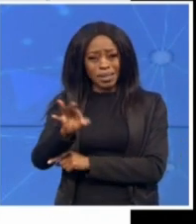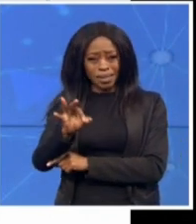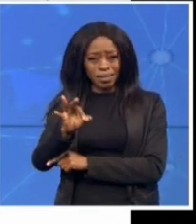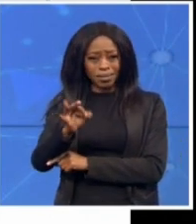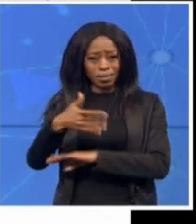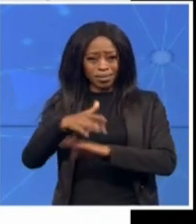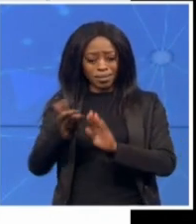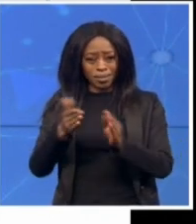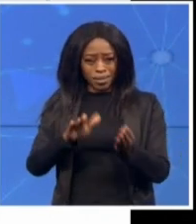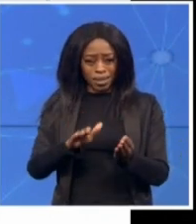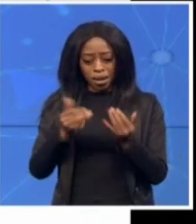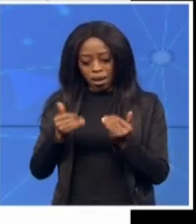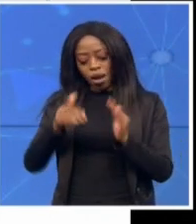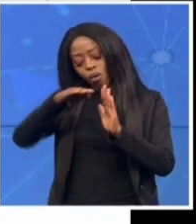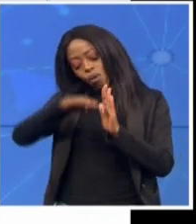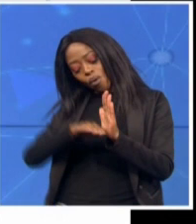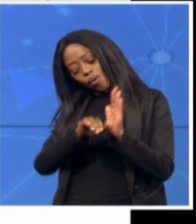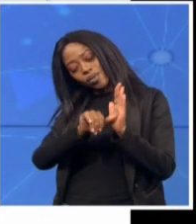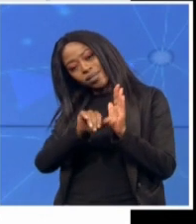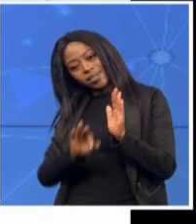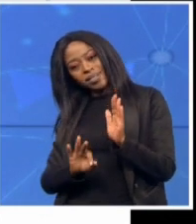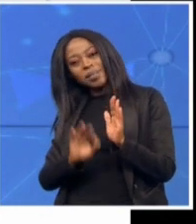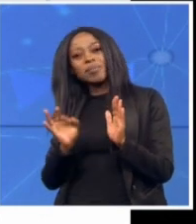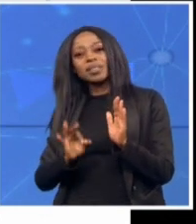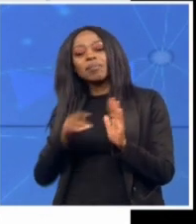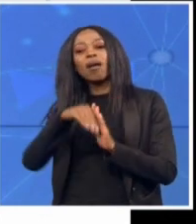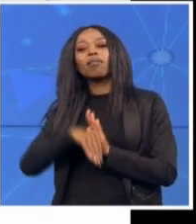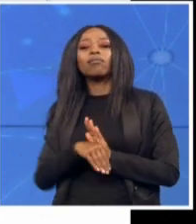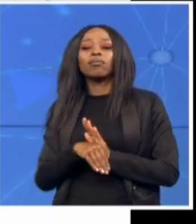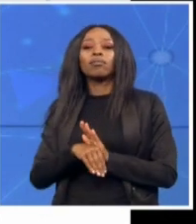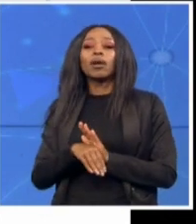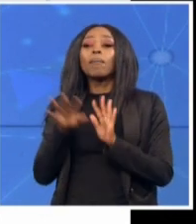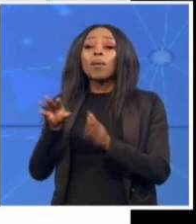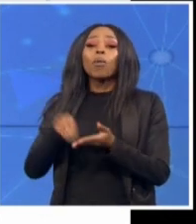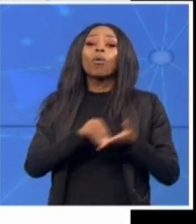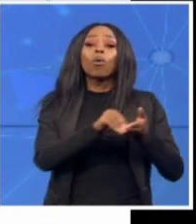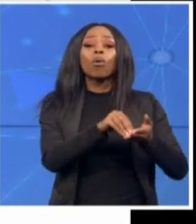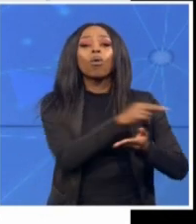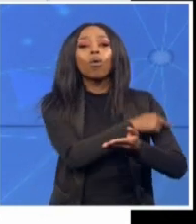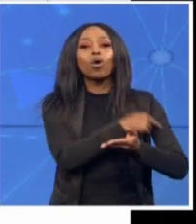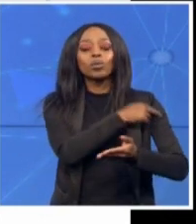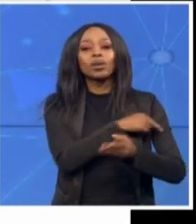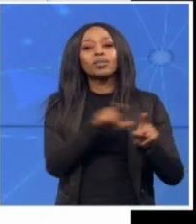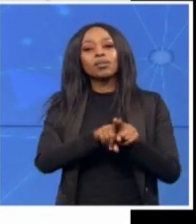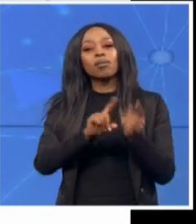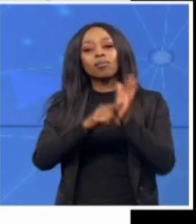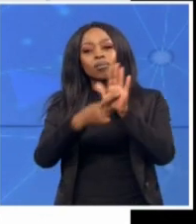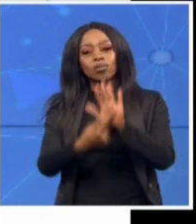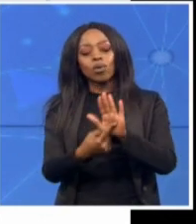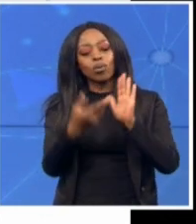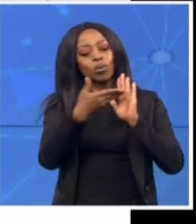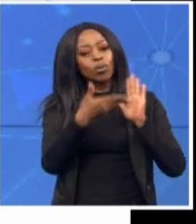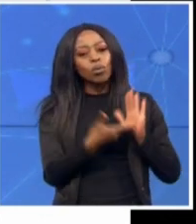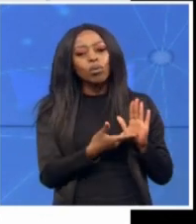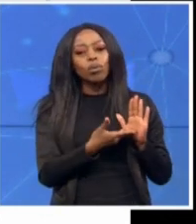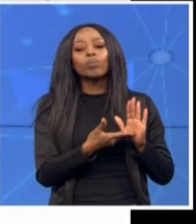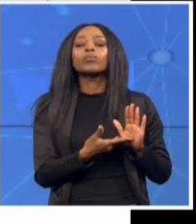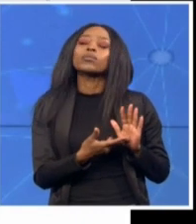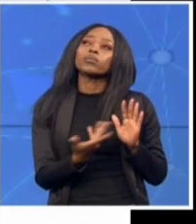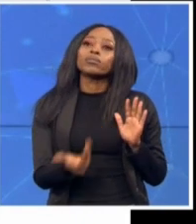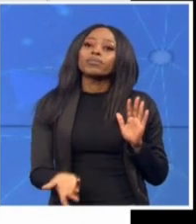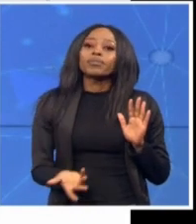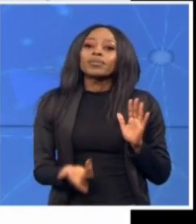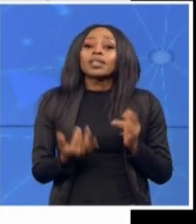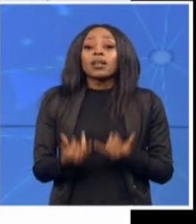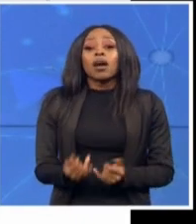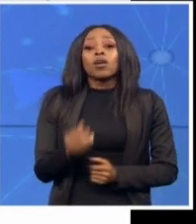decline. Admissions is what we've been showing to you. And it says there that we currently have 230 admissions per